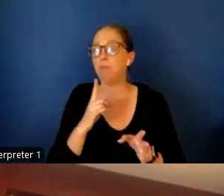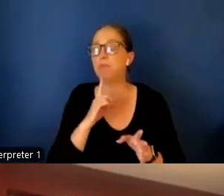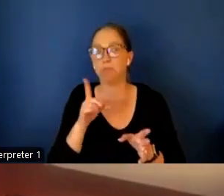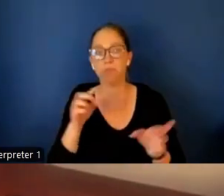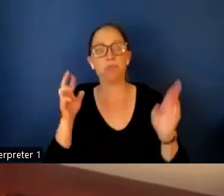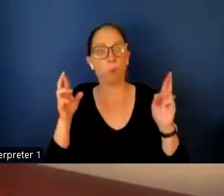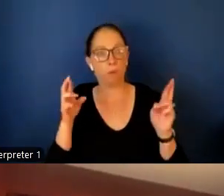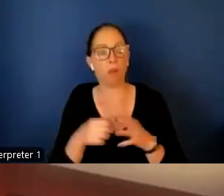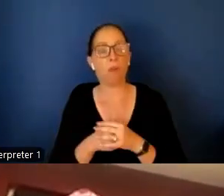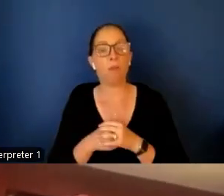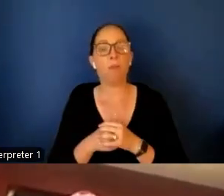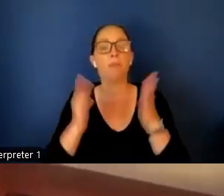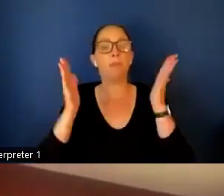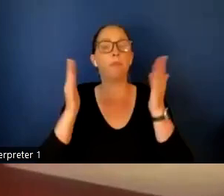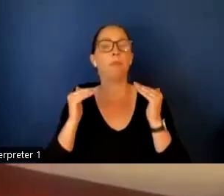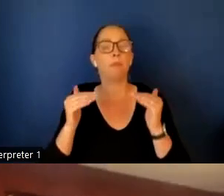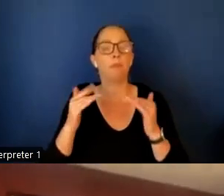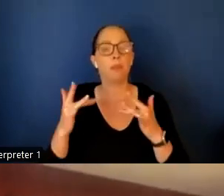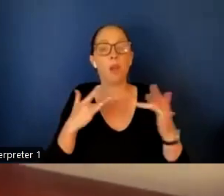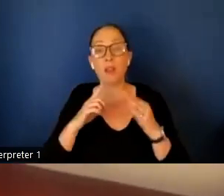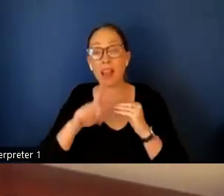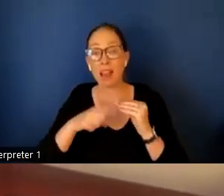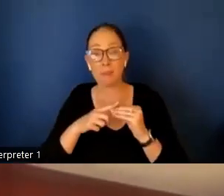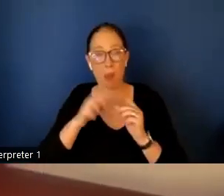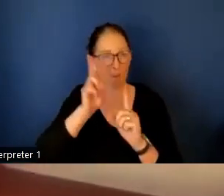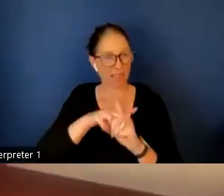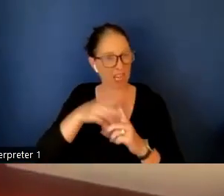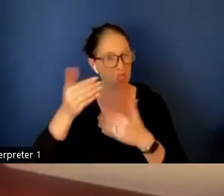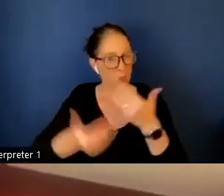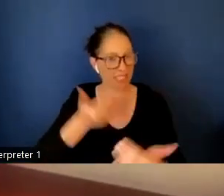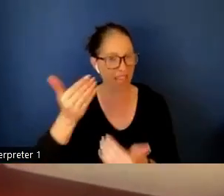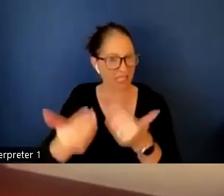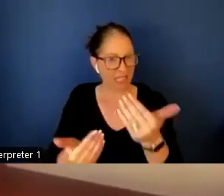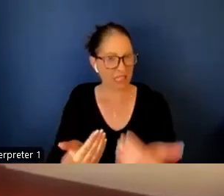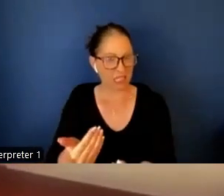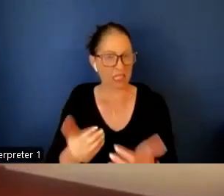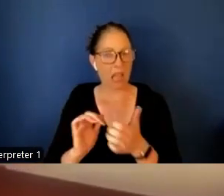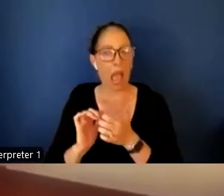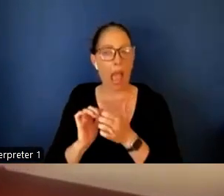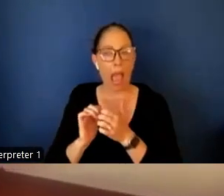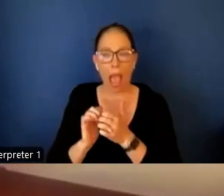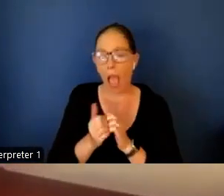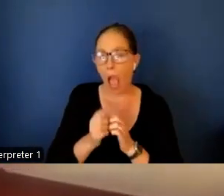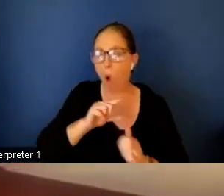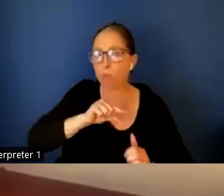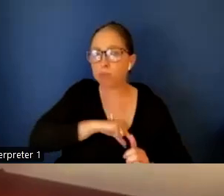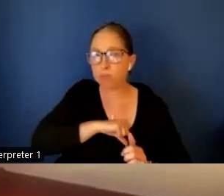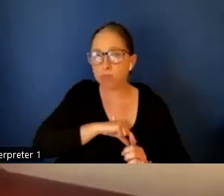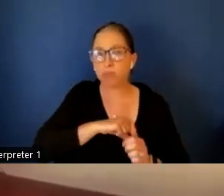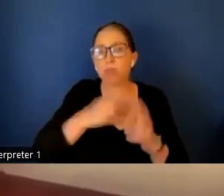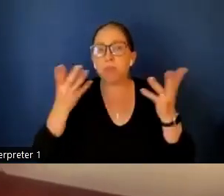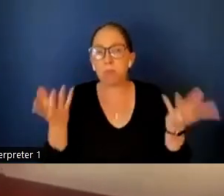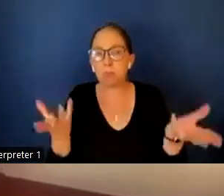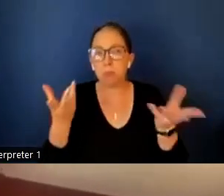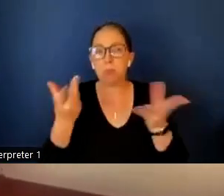was a concern about the actual application process and how eligibility will be constructed.